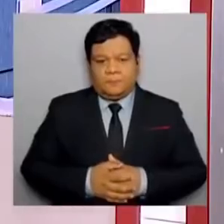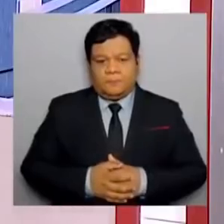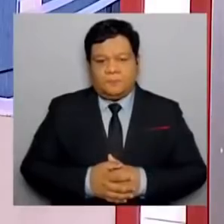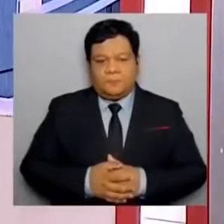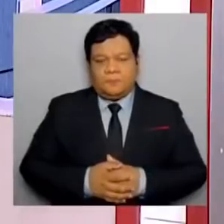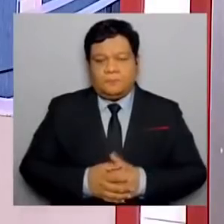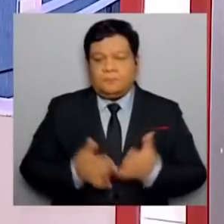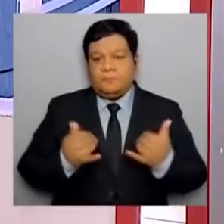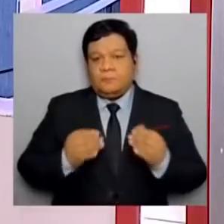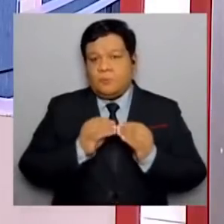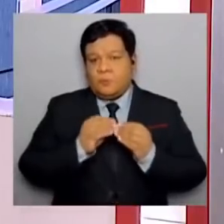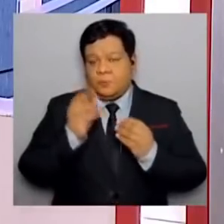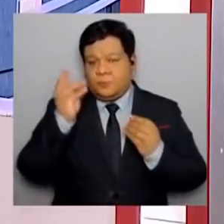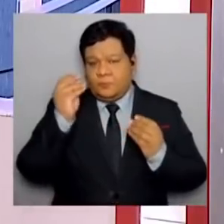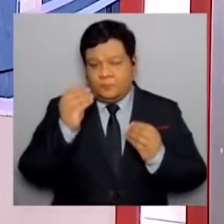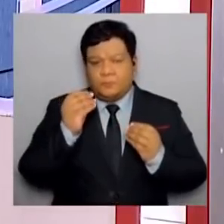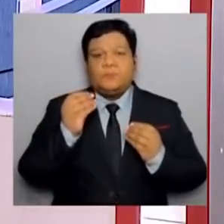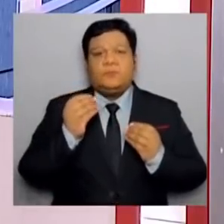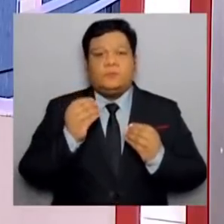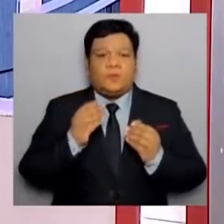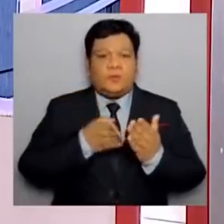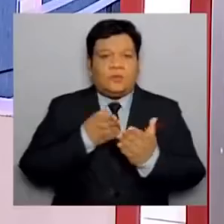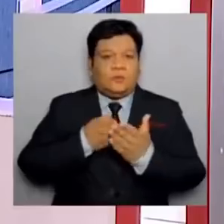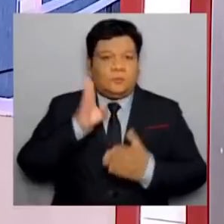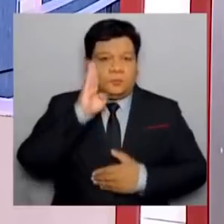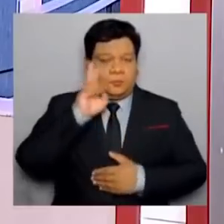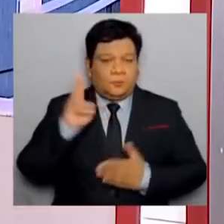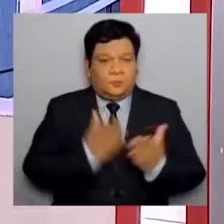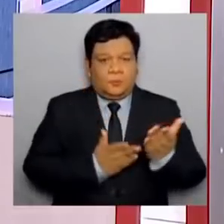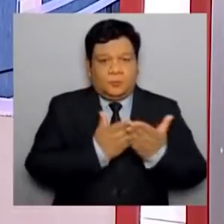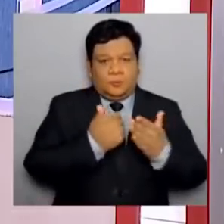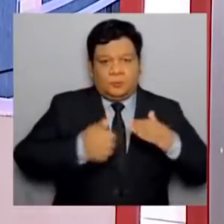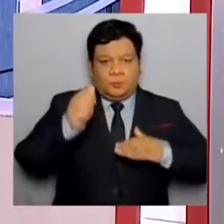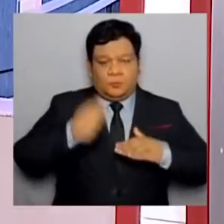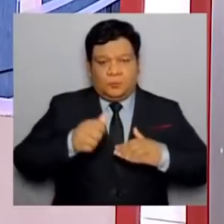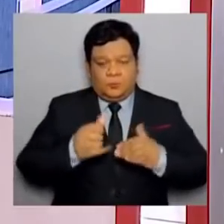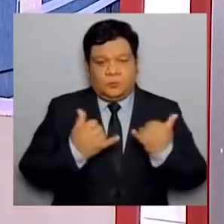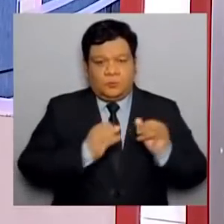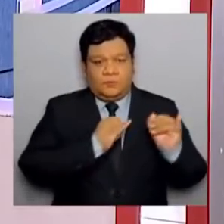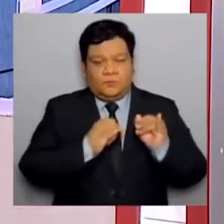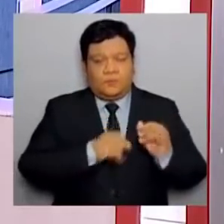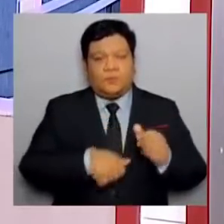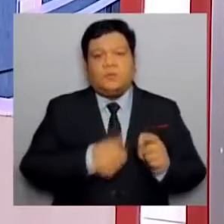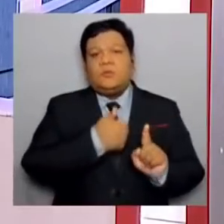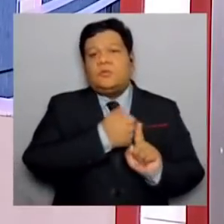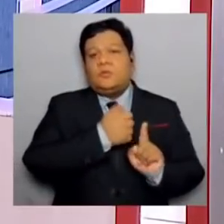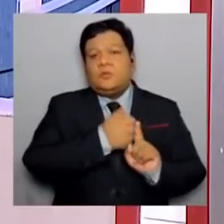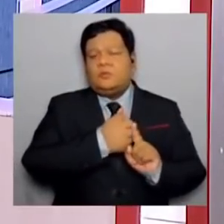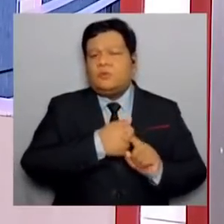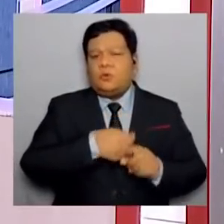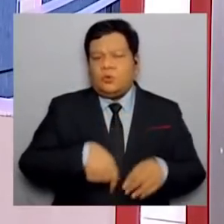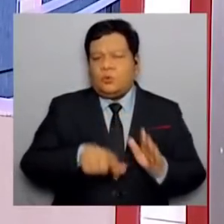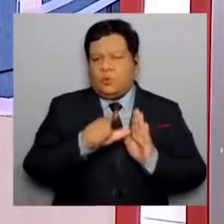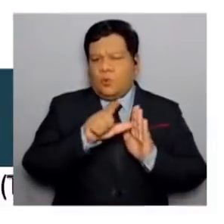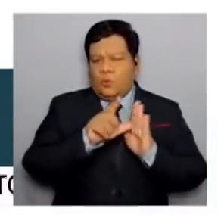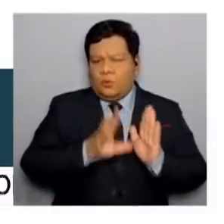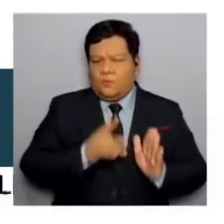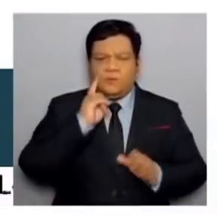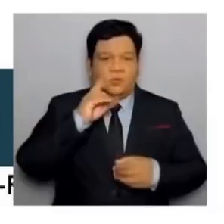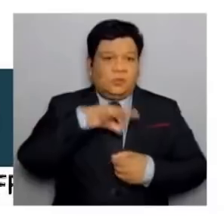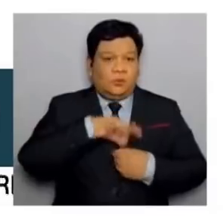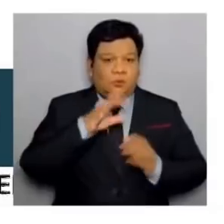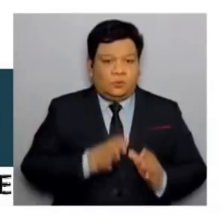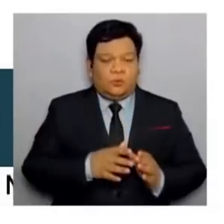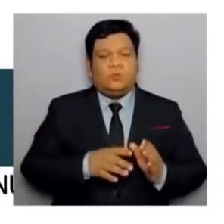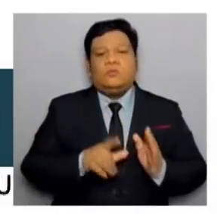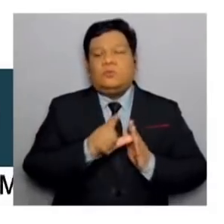Now, for more on this petition filed against Marcos Jr. before the Supreme Court, we're now joined by election lawyer Emil Marañon III. Attorney Marañon, good